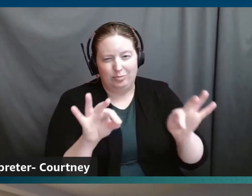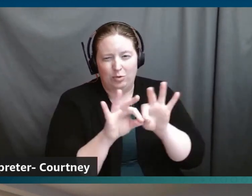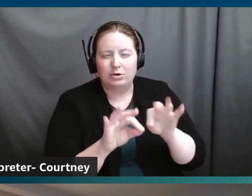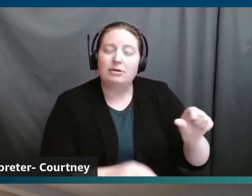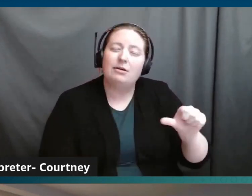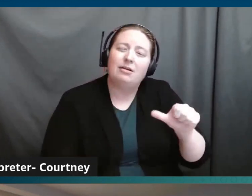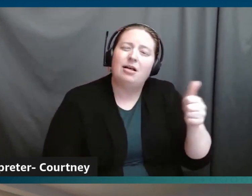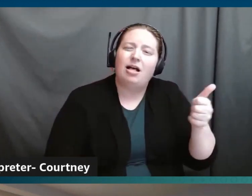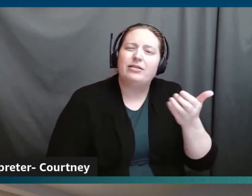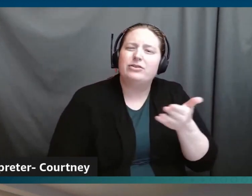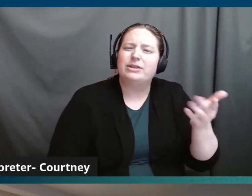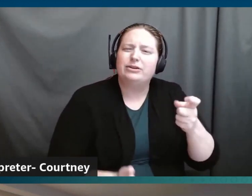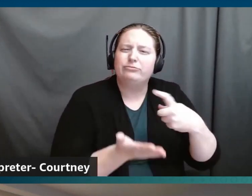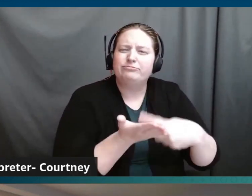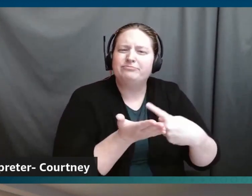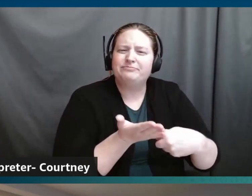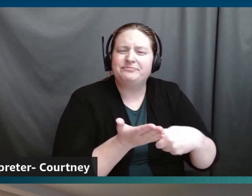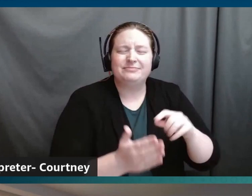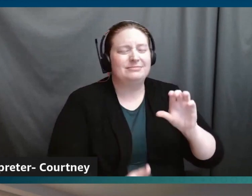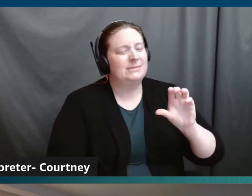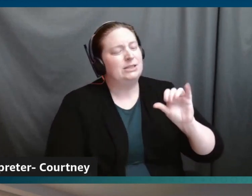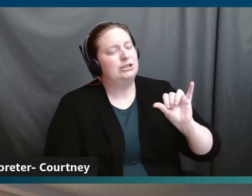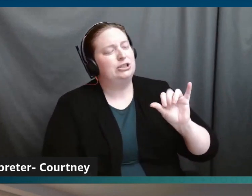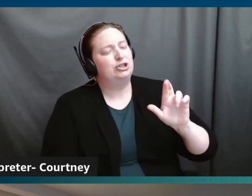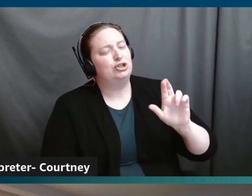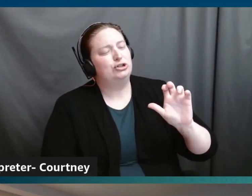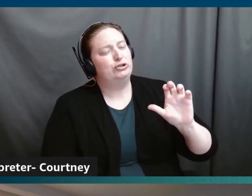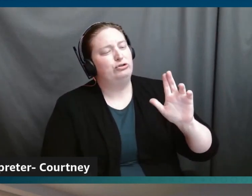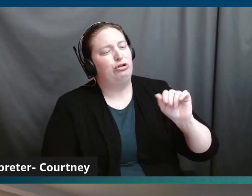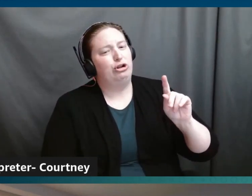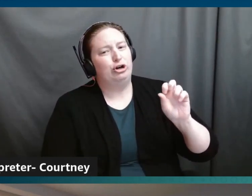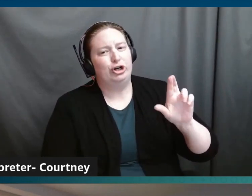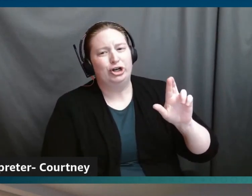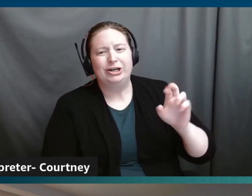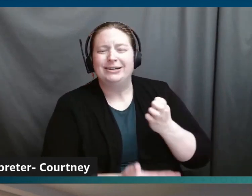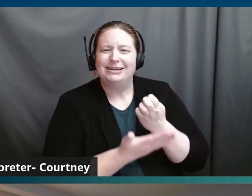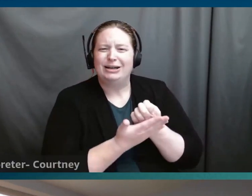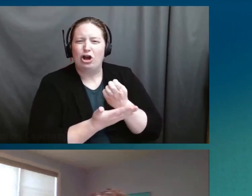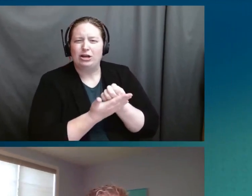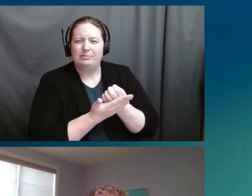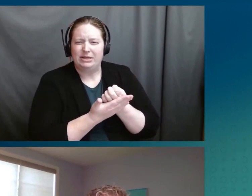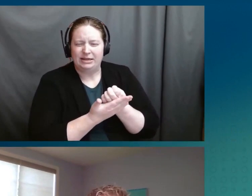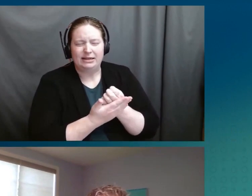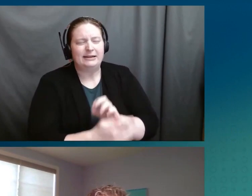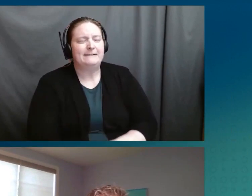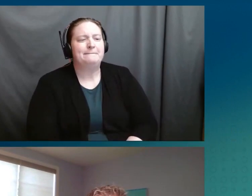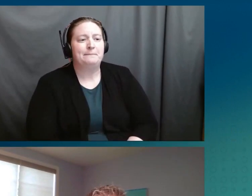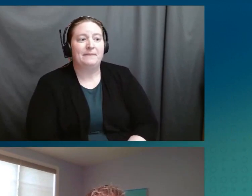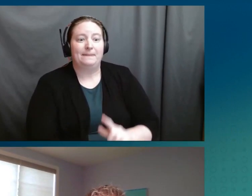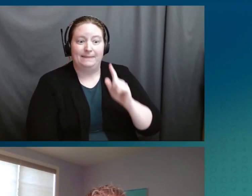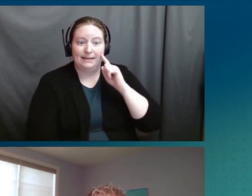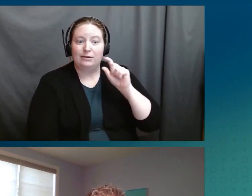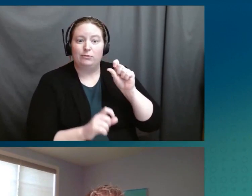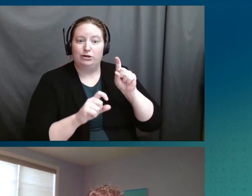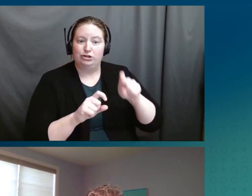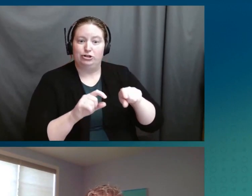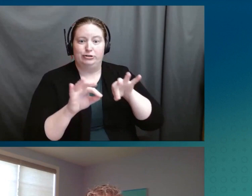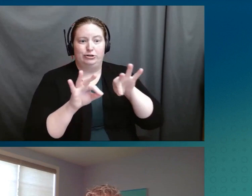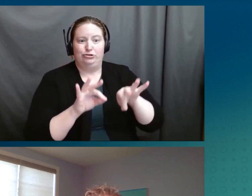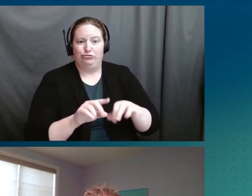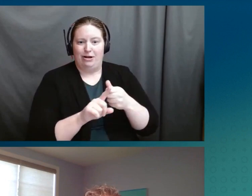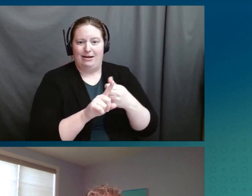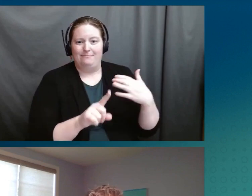brought up is the circular economy transition journey. I think we should describe what the